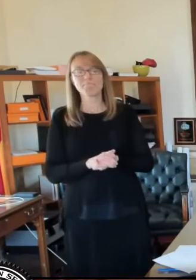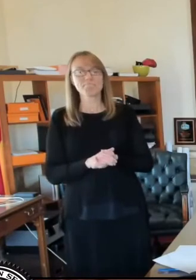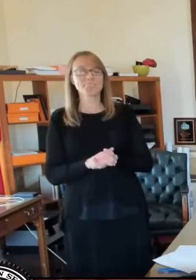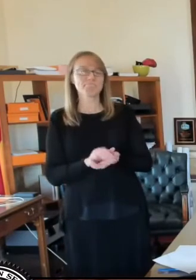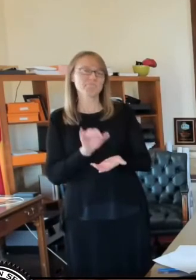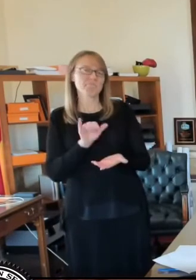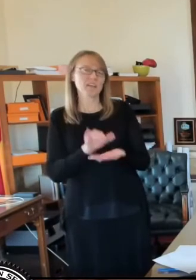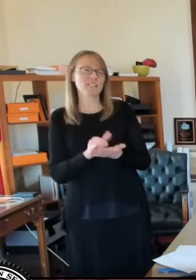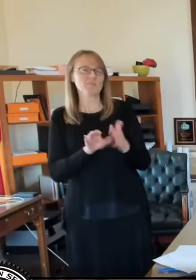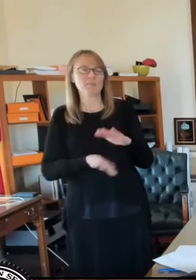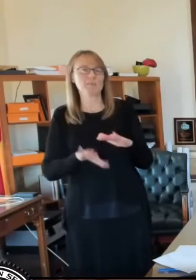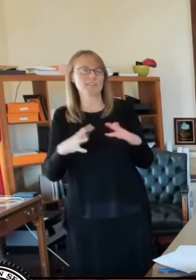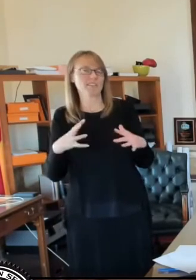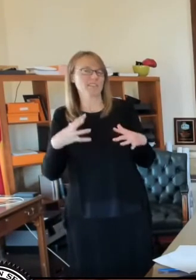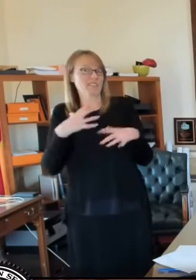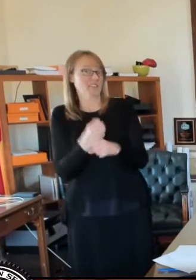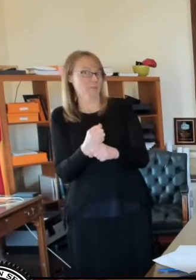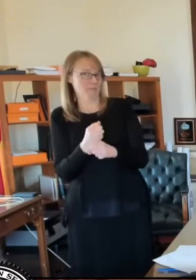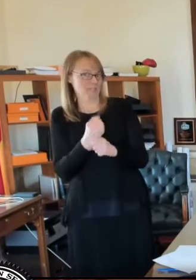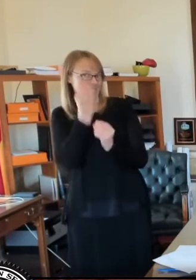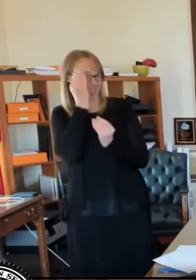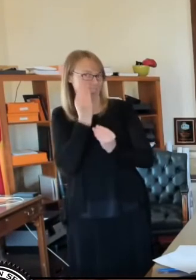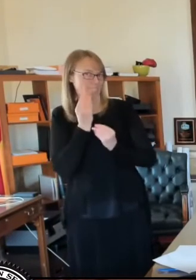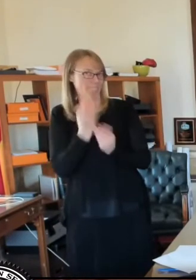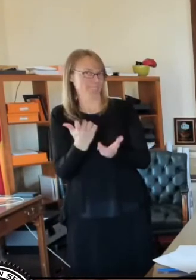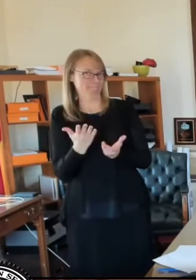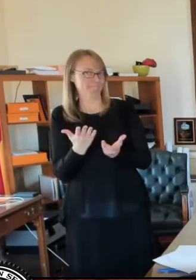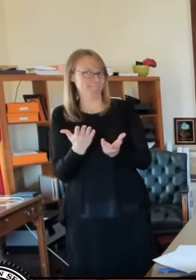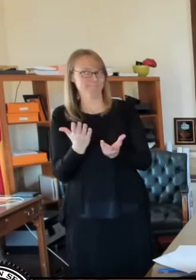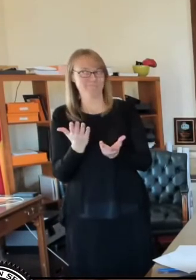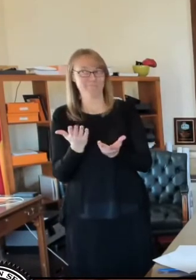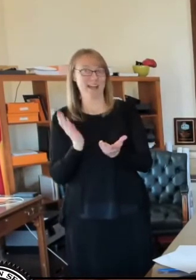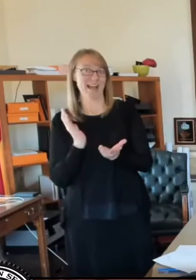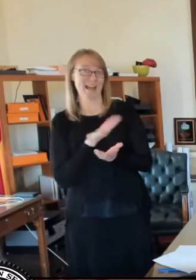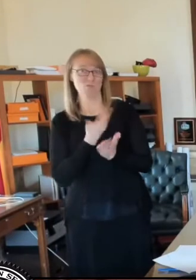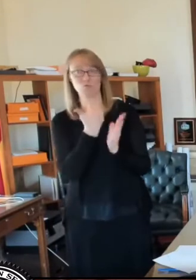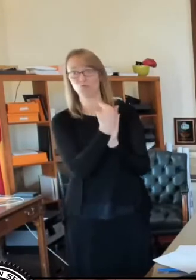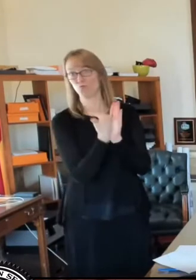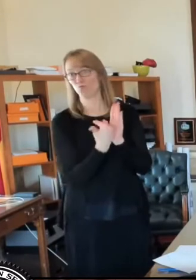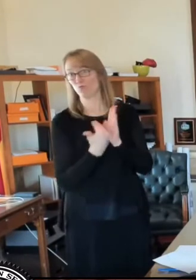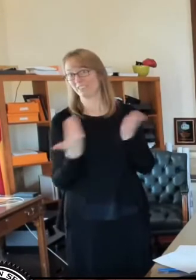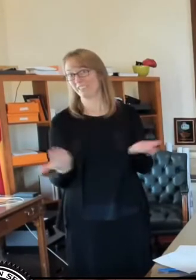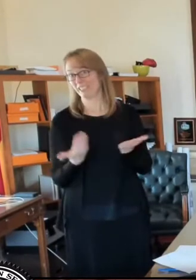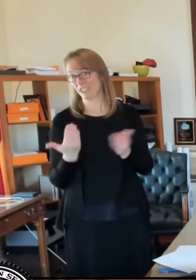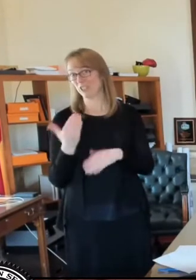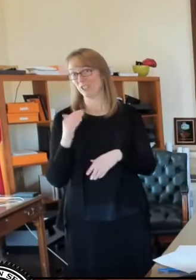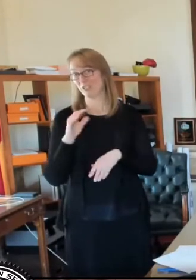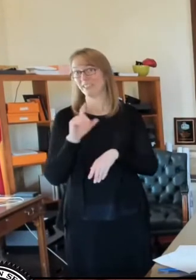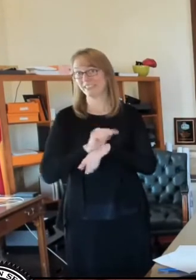where we are in terms of the city. And we don't see any of those